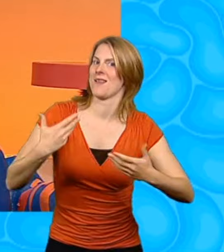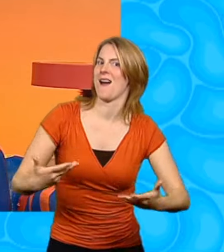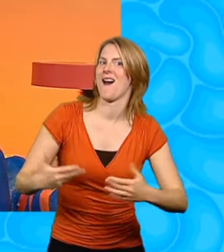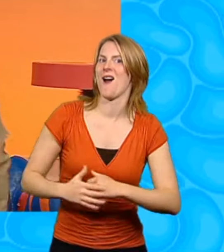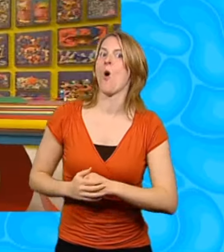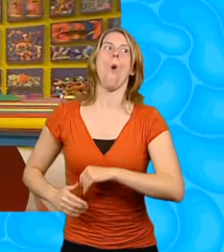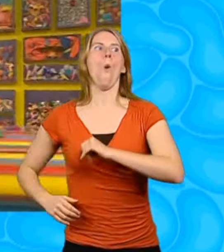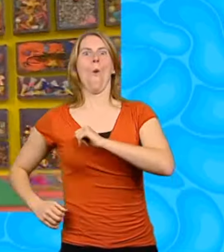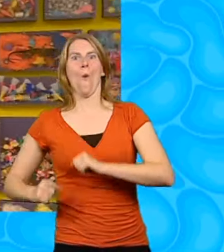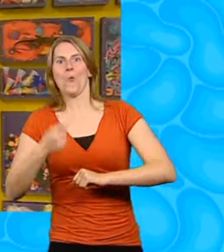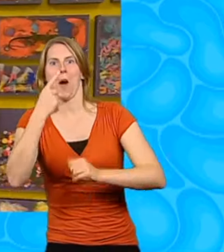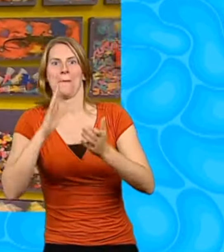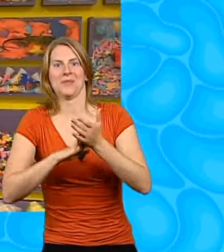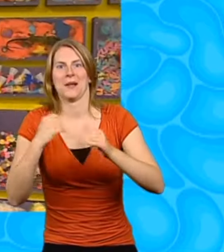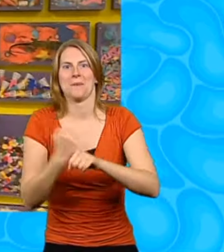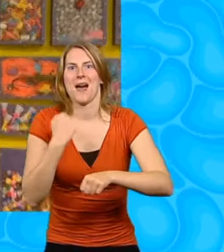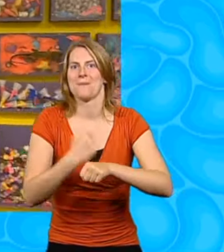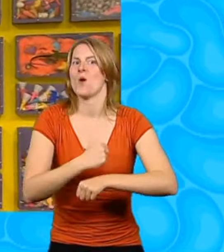make time! Come on!